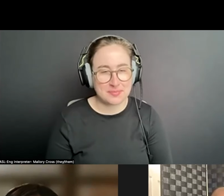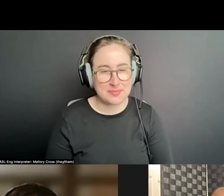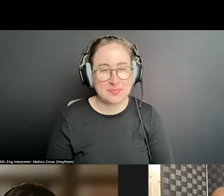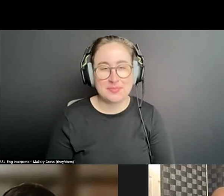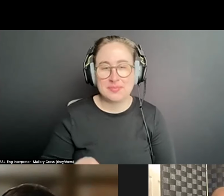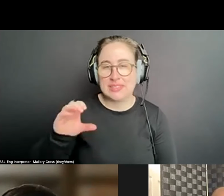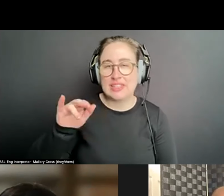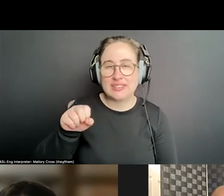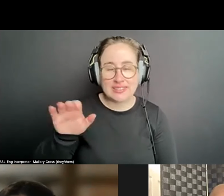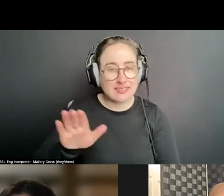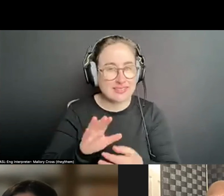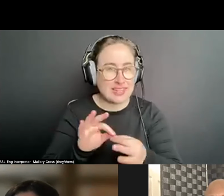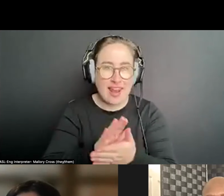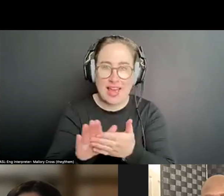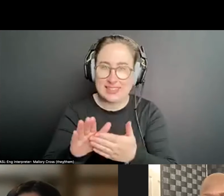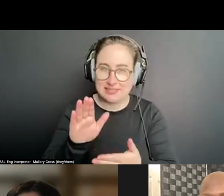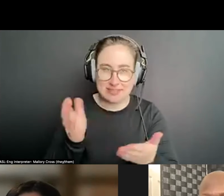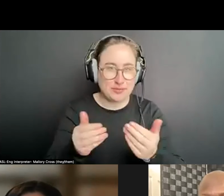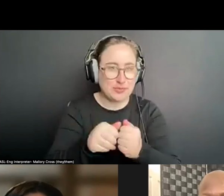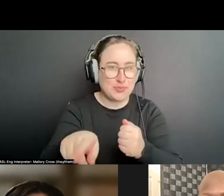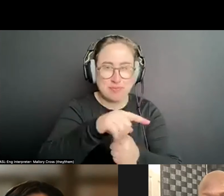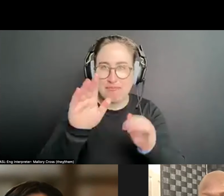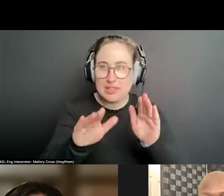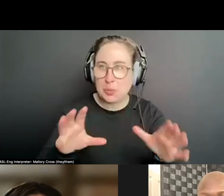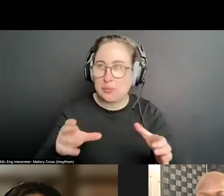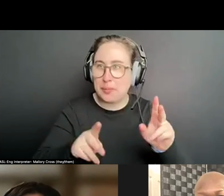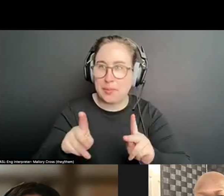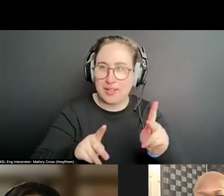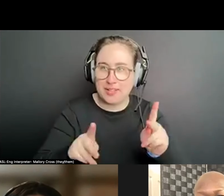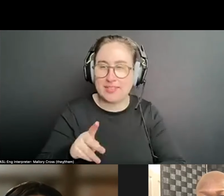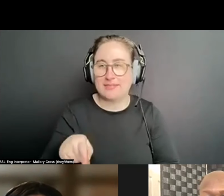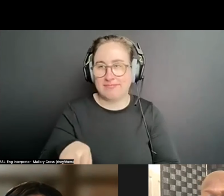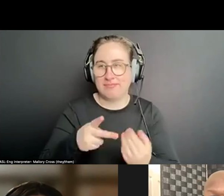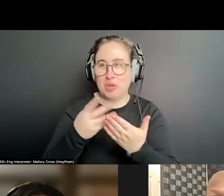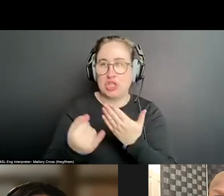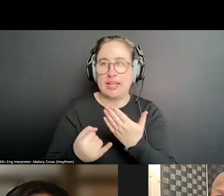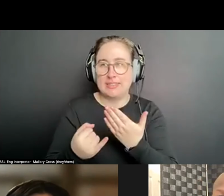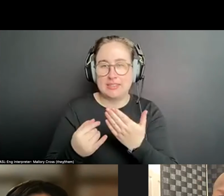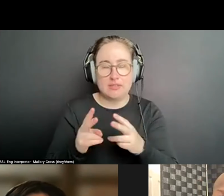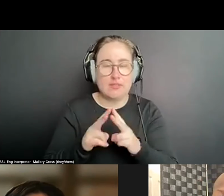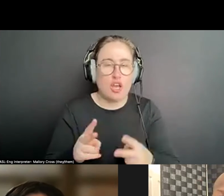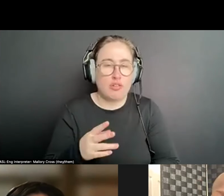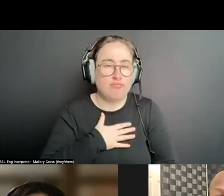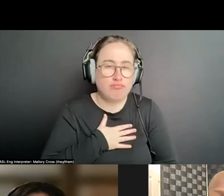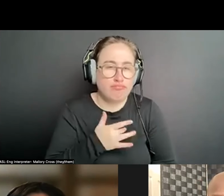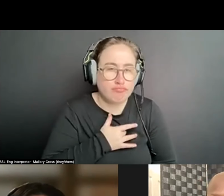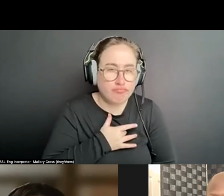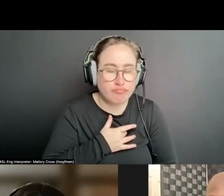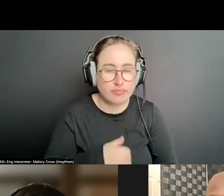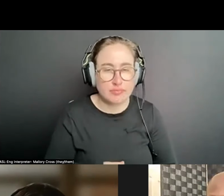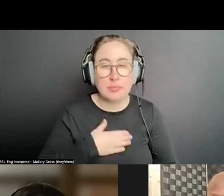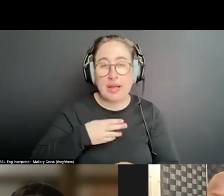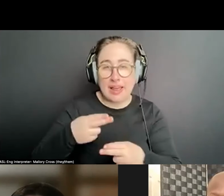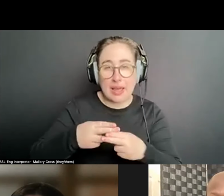Nice to be here with you all. It's an amazing group of people and a project that is very dear to our hearts. My name is